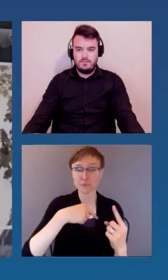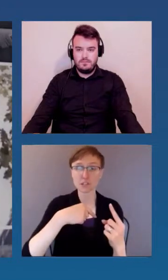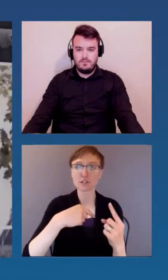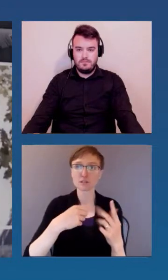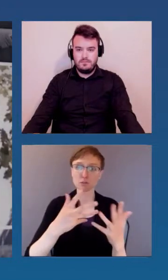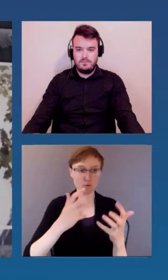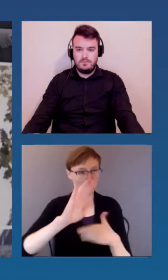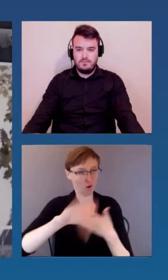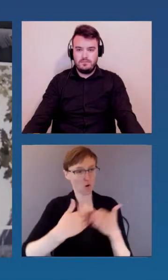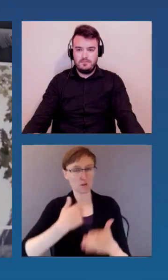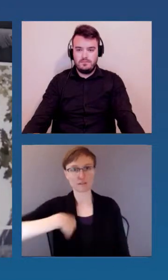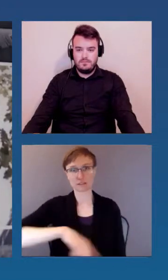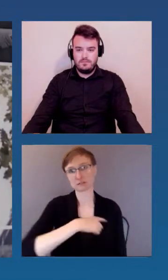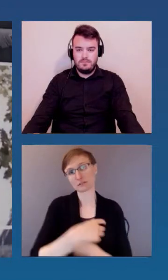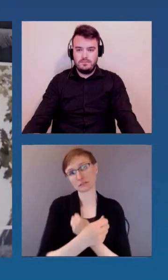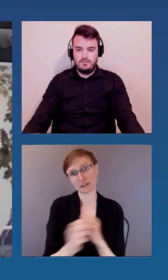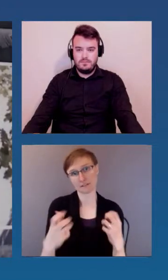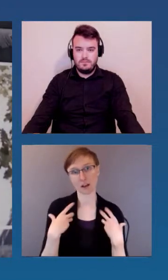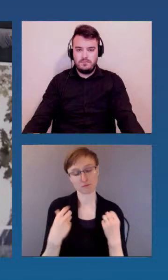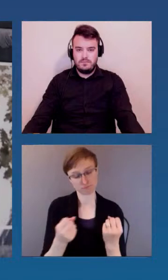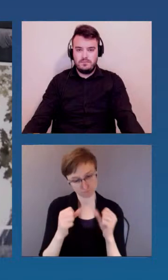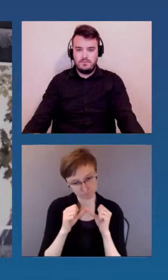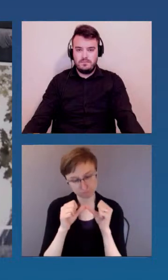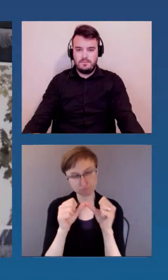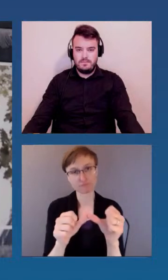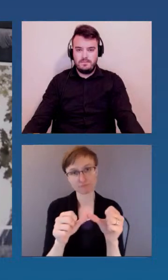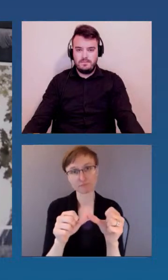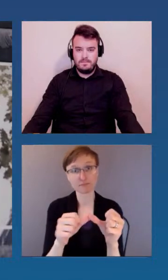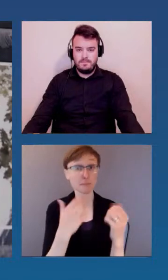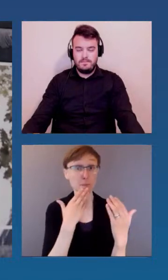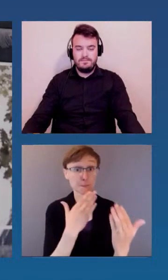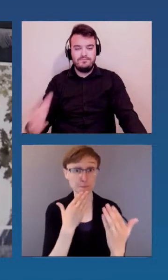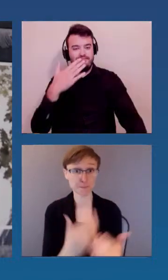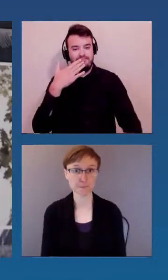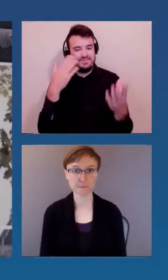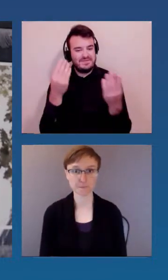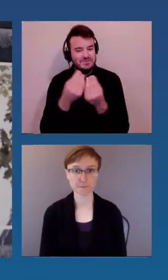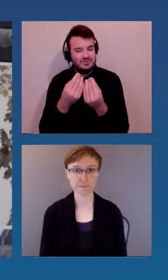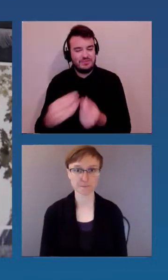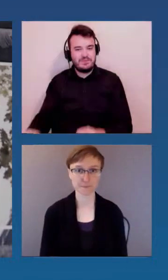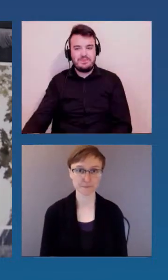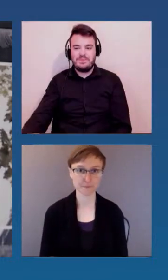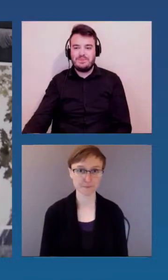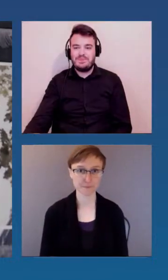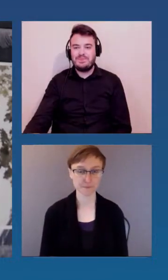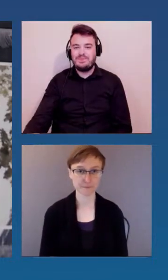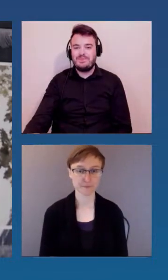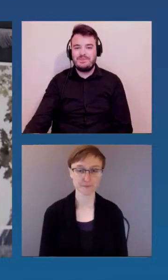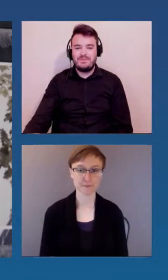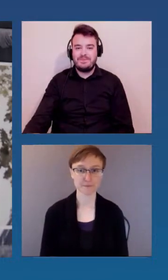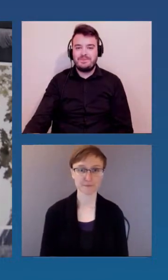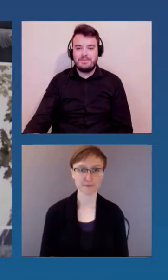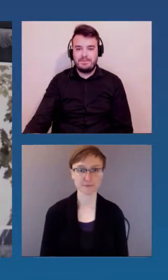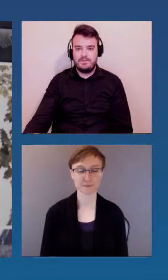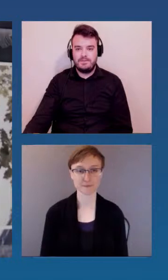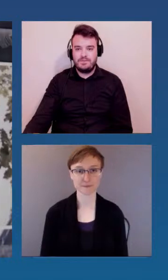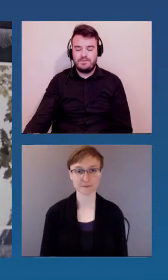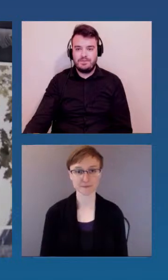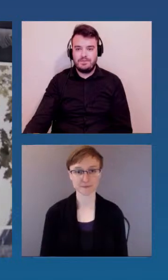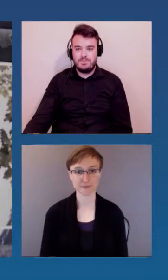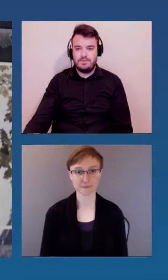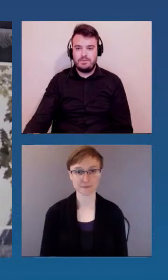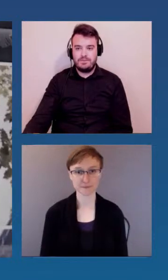more than 50 and outdoor gatherings to no more than 100, while maintaining physical distancing and wearing a